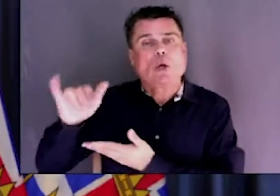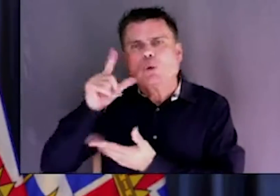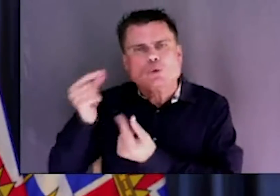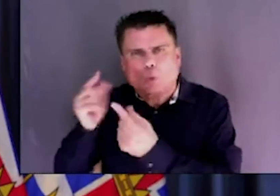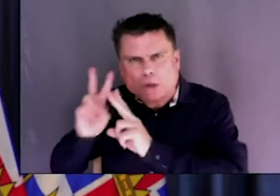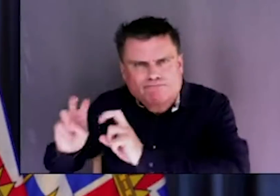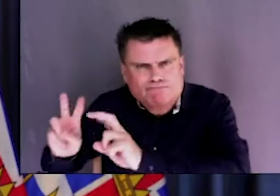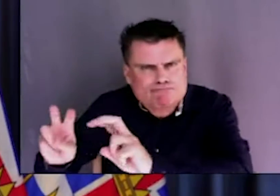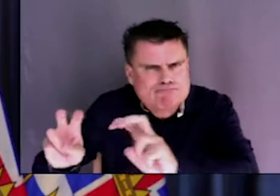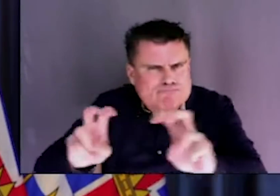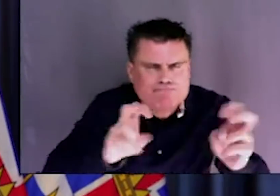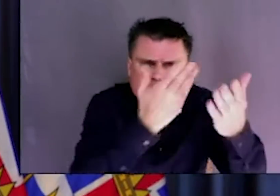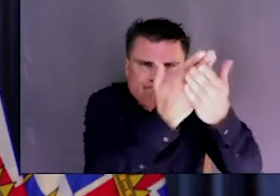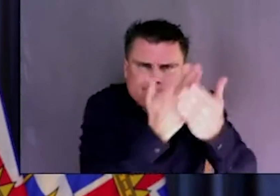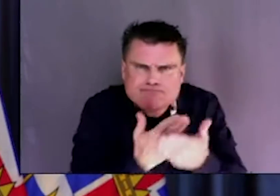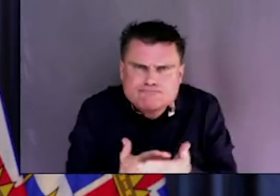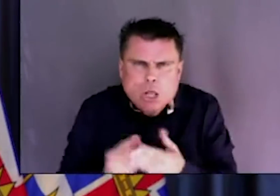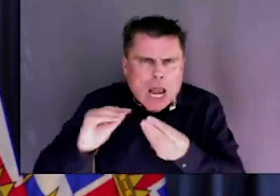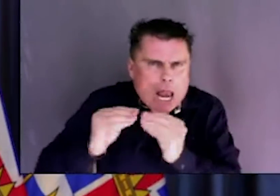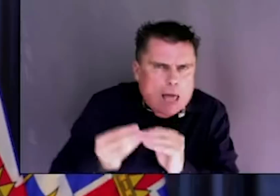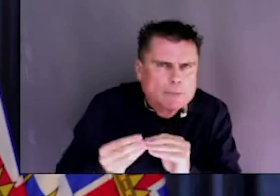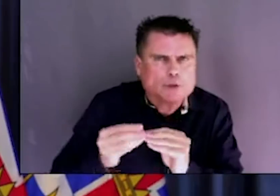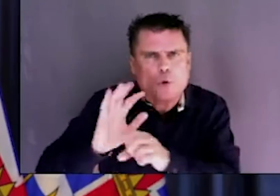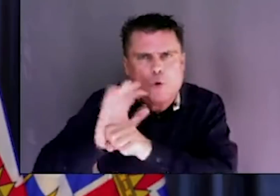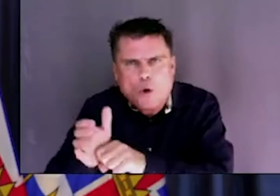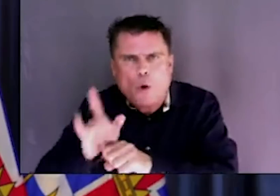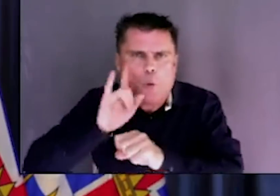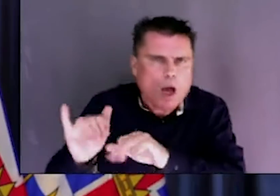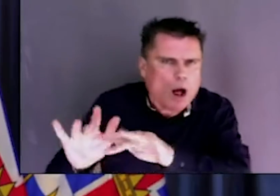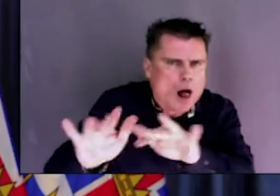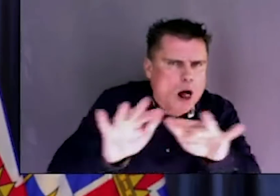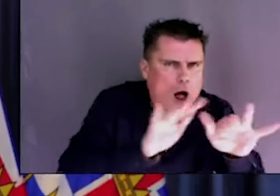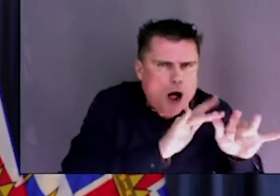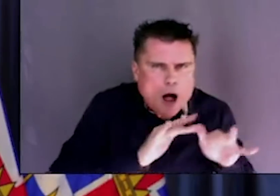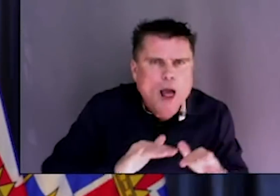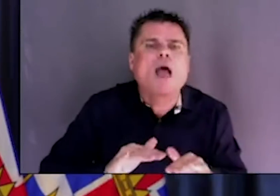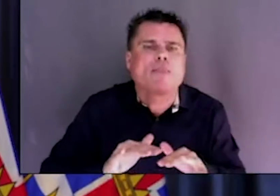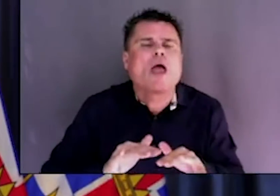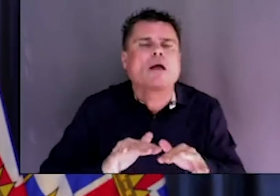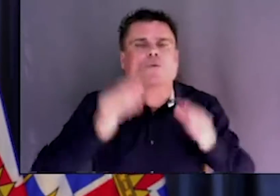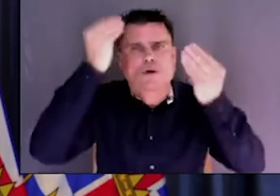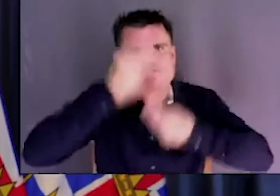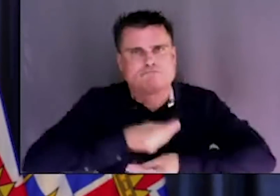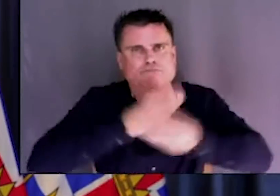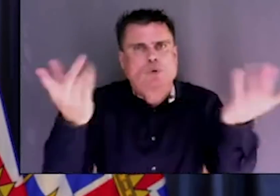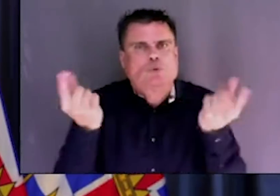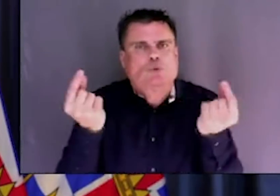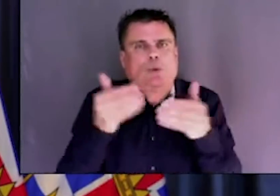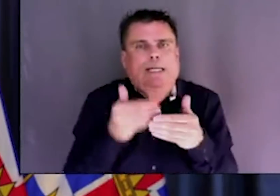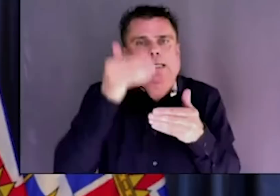don't expect any significant changes between now and Monday. Our next question is from Shannon Waters.